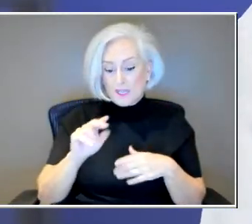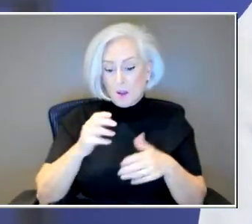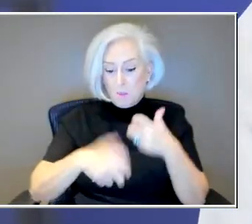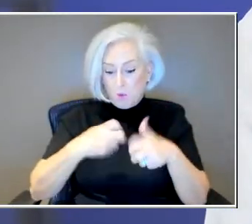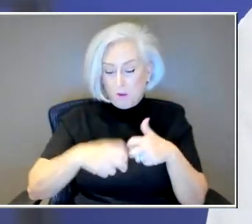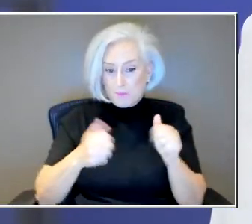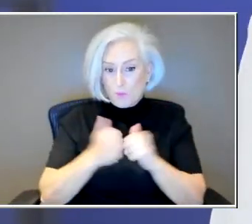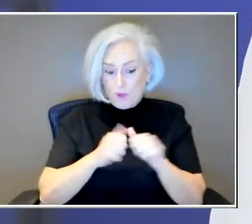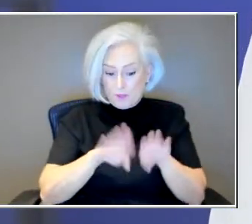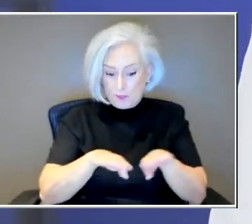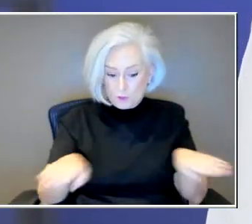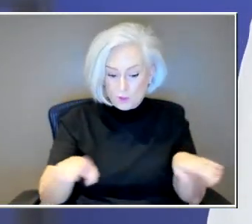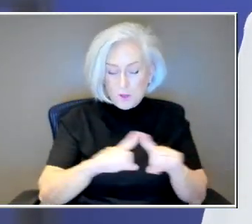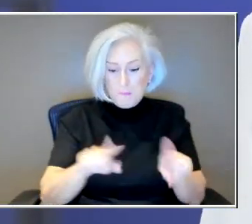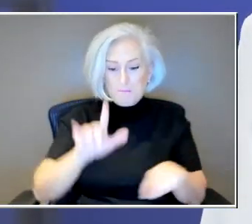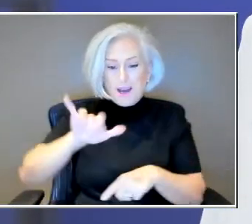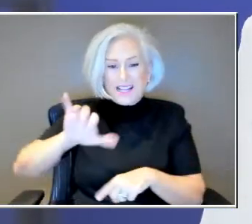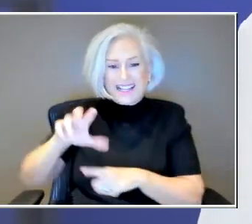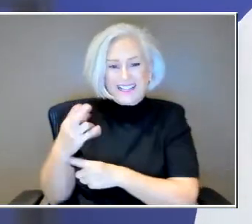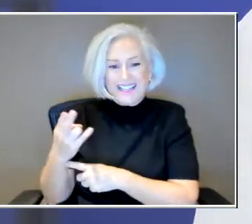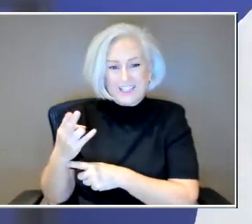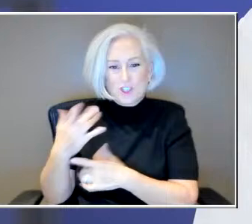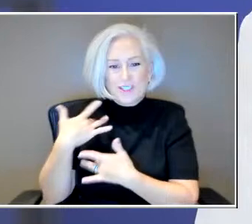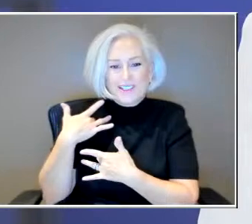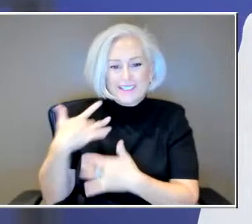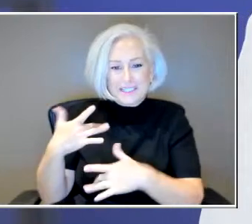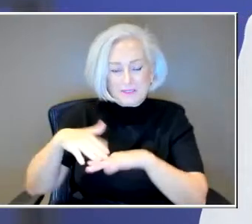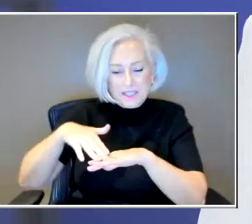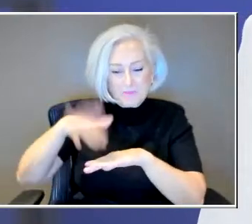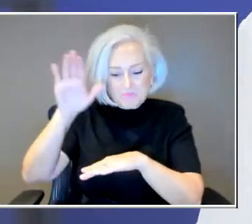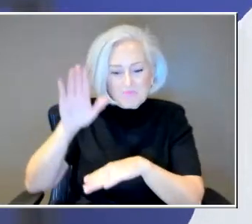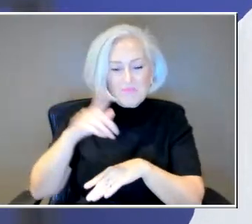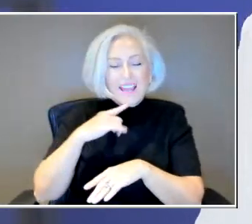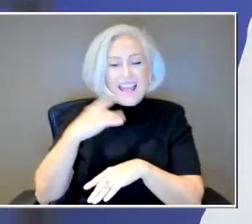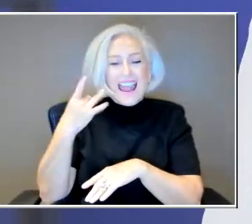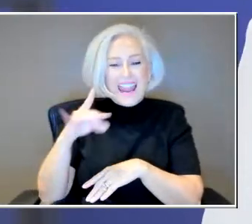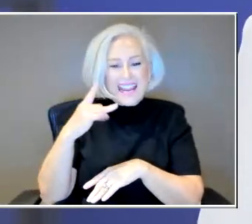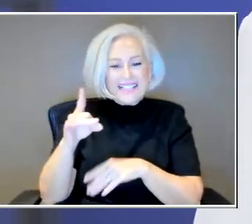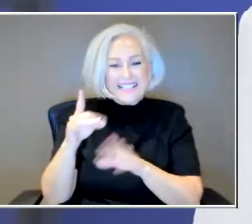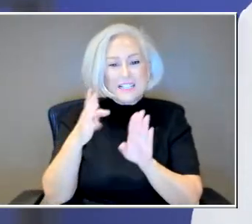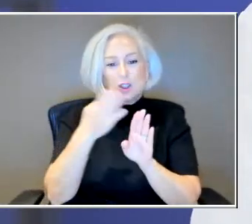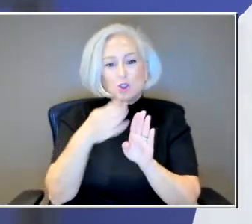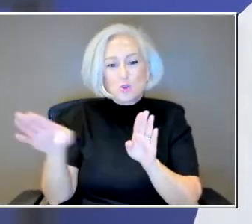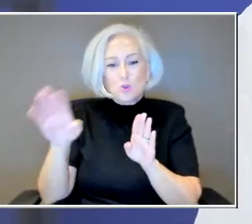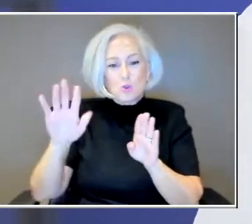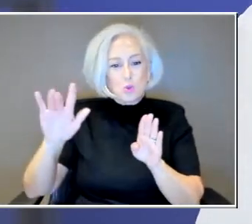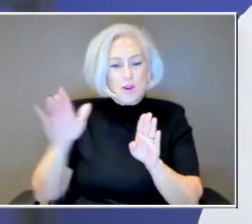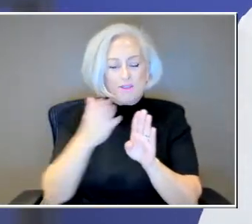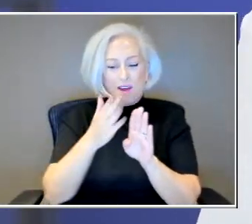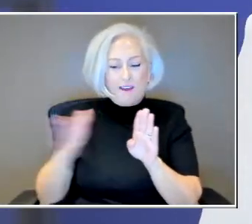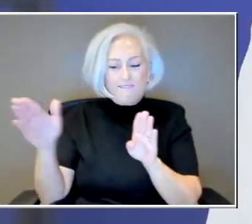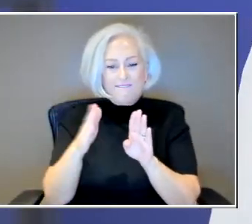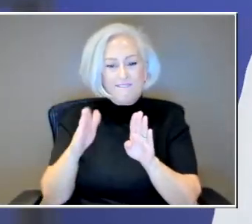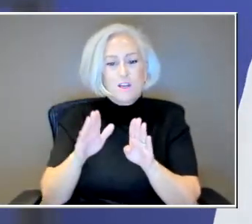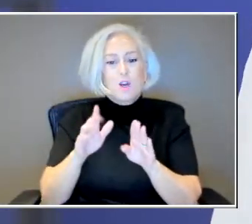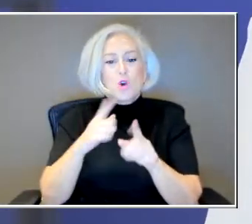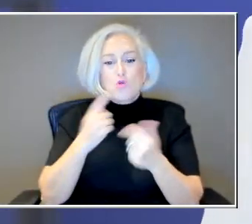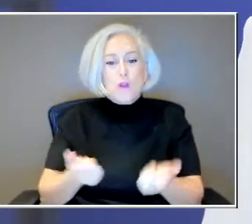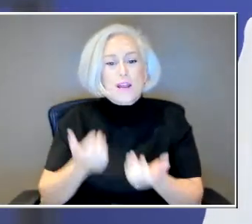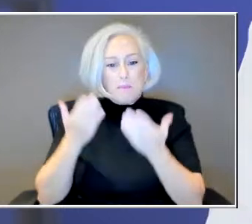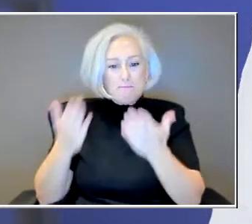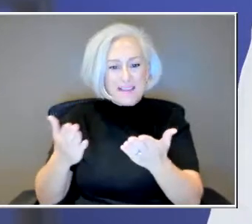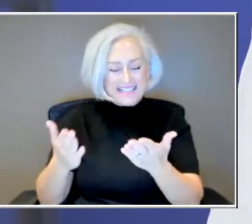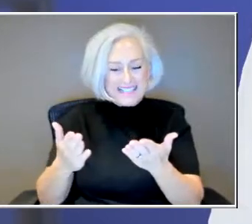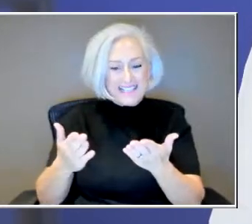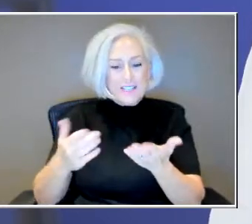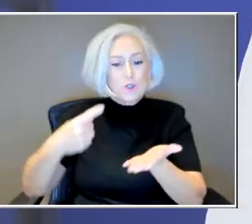is particularly, we would say 18 to 25 is the recommended age, where you can come in and have the discussion of